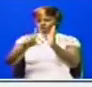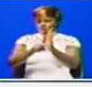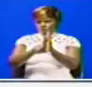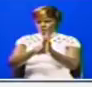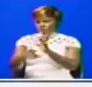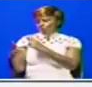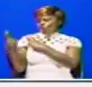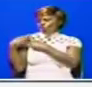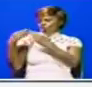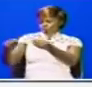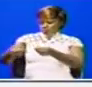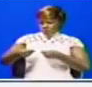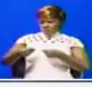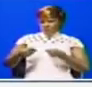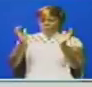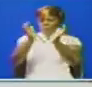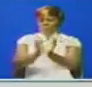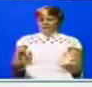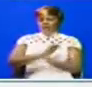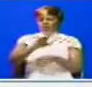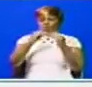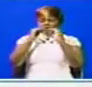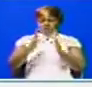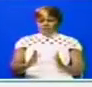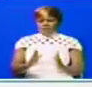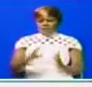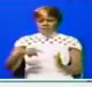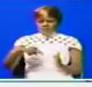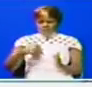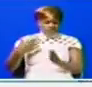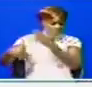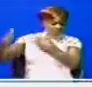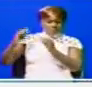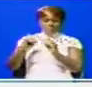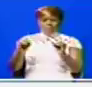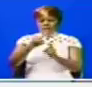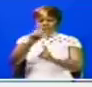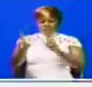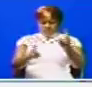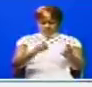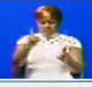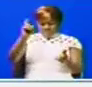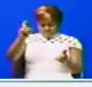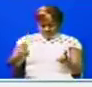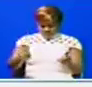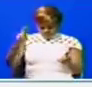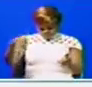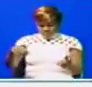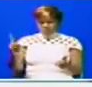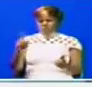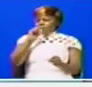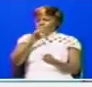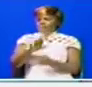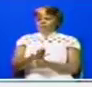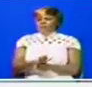mandated to TSC to deal with all teachers. That we are not going back, that these examinations must be credible, and we